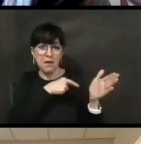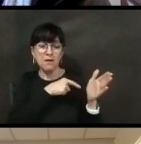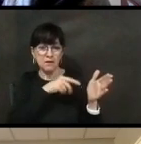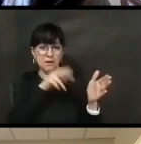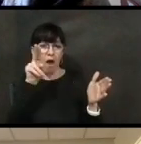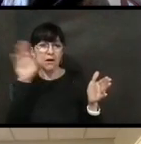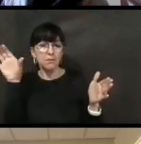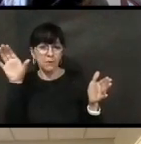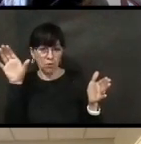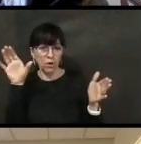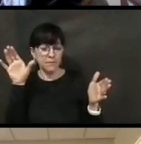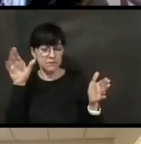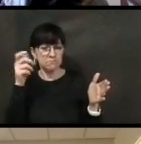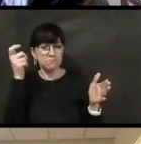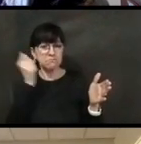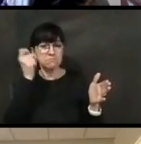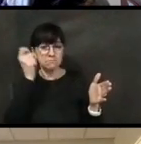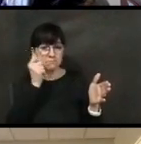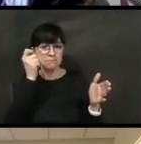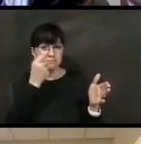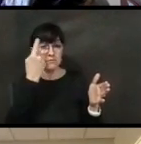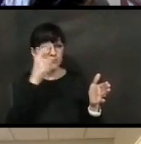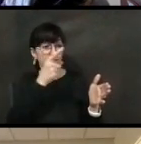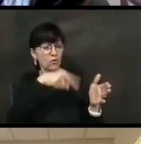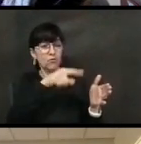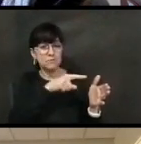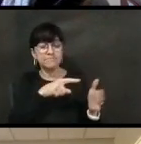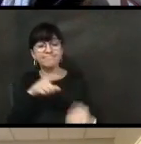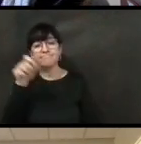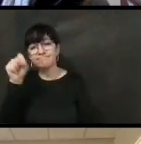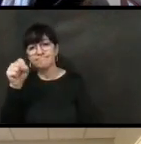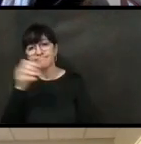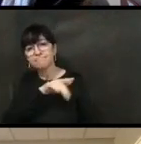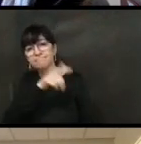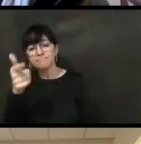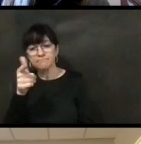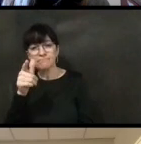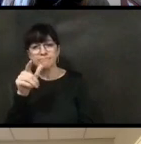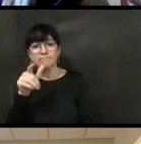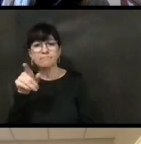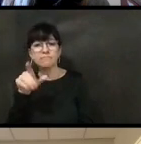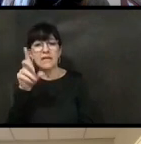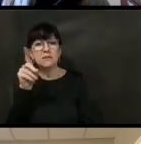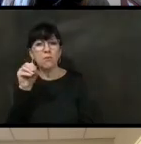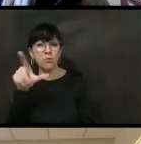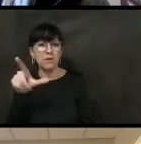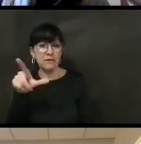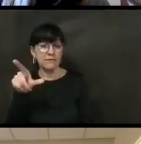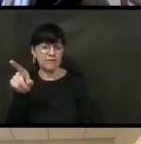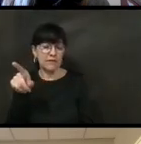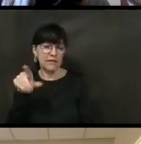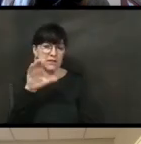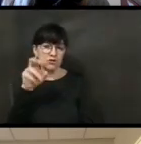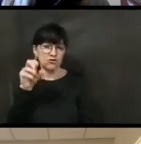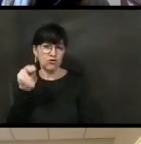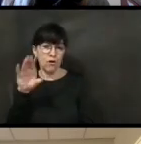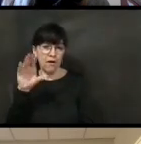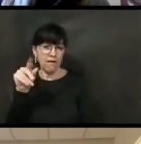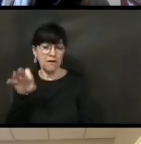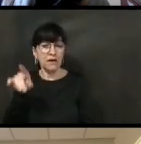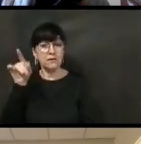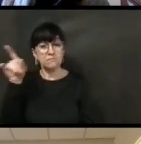we're doing for independent contractors? Yeah, so I appreciate the question. First, every state is going